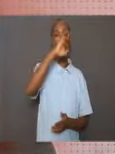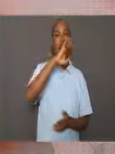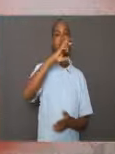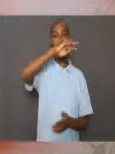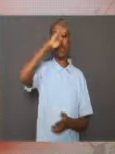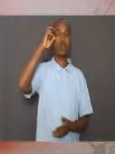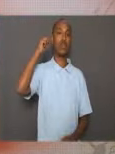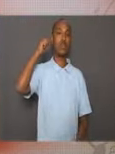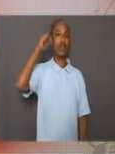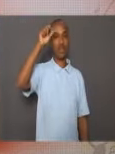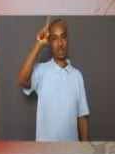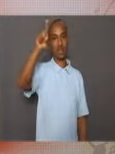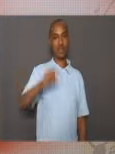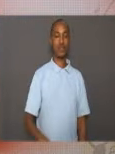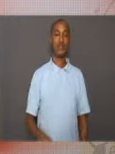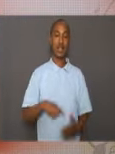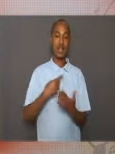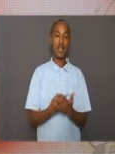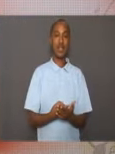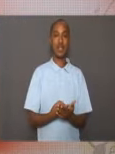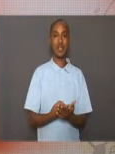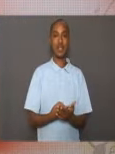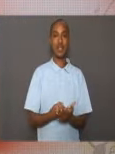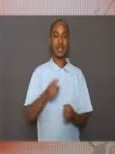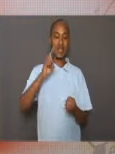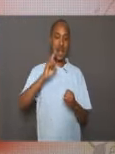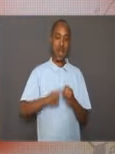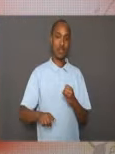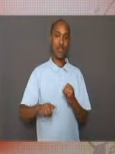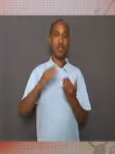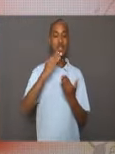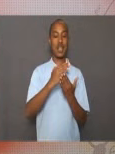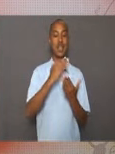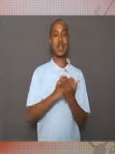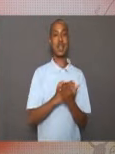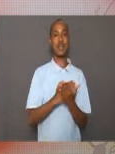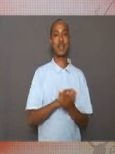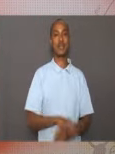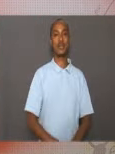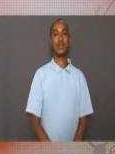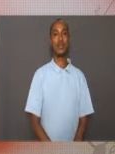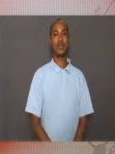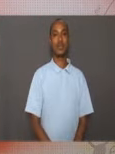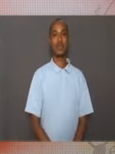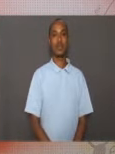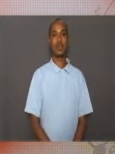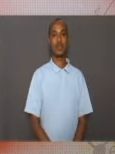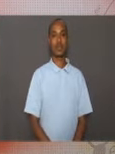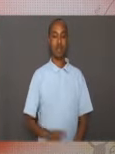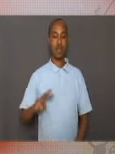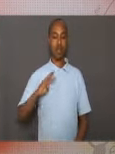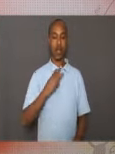it. This brings us to the end of today's lesson. We